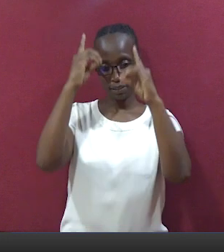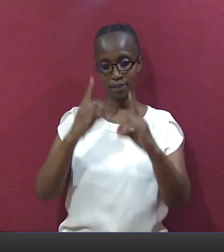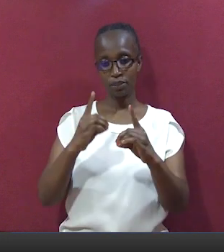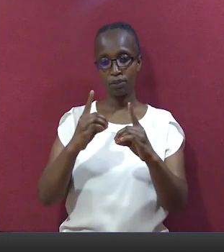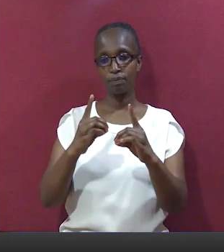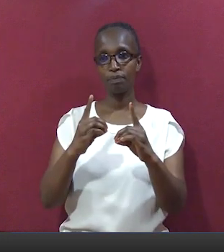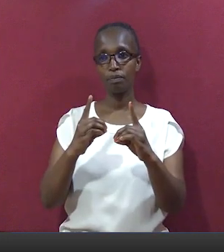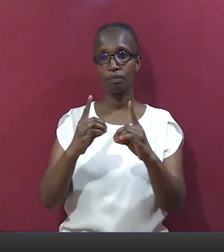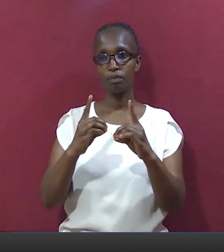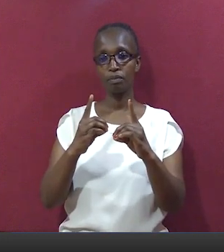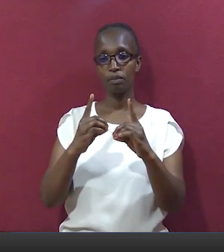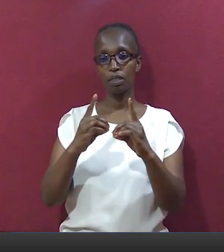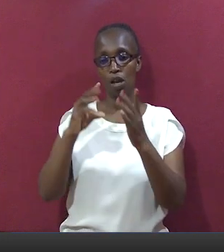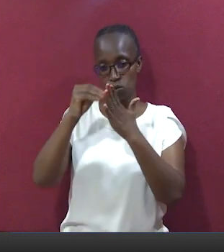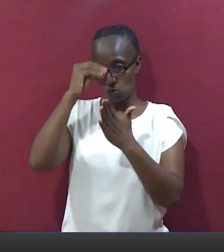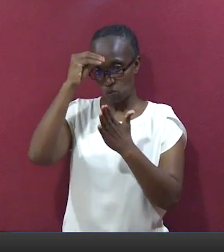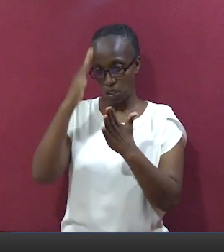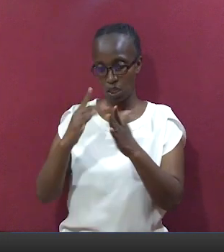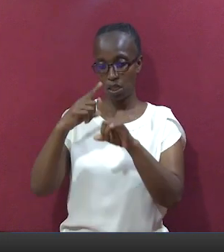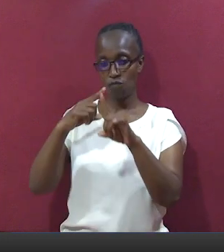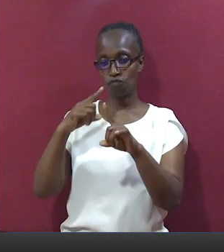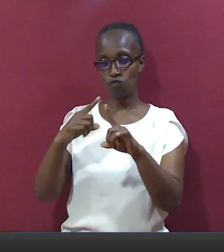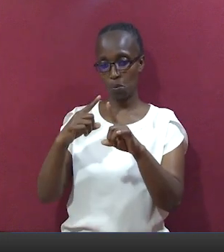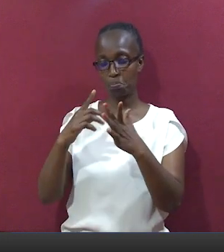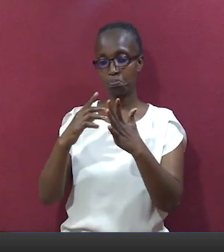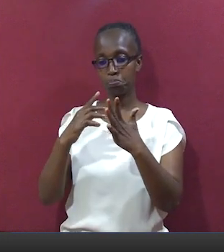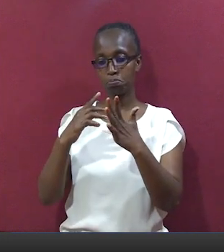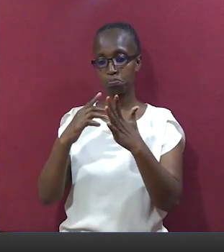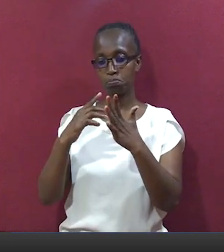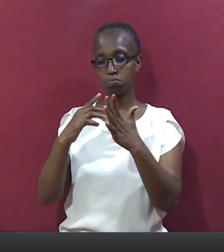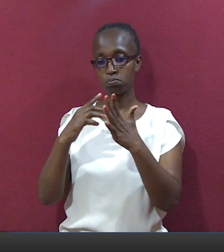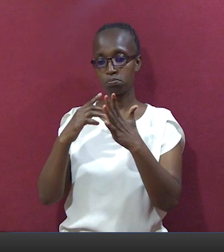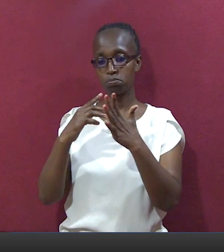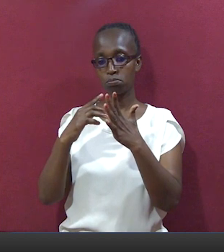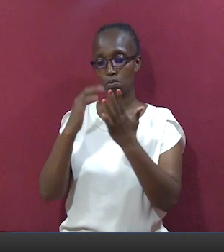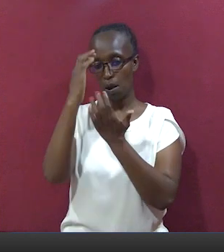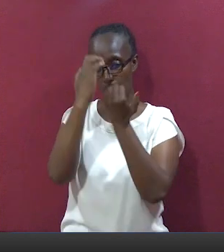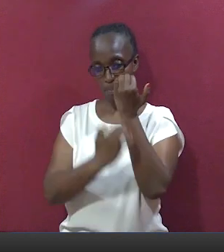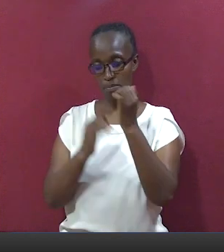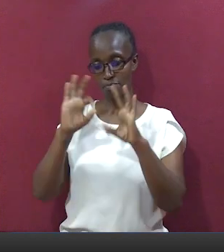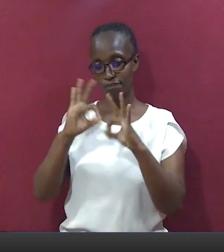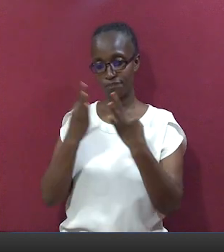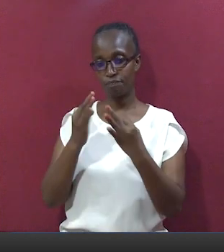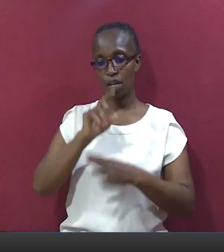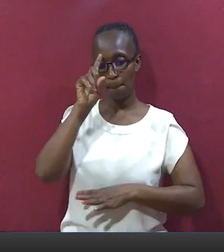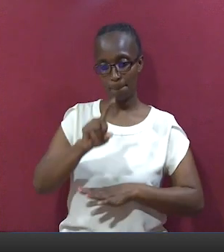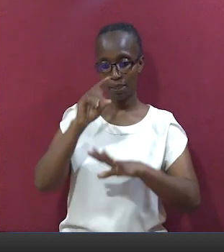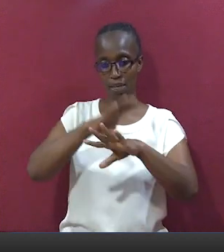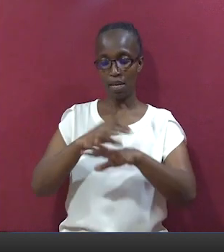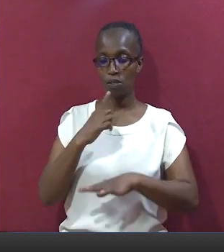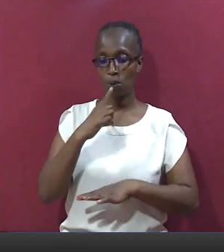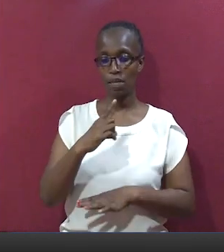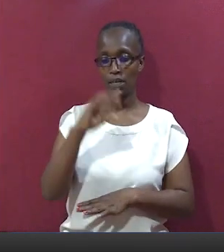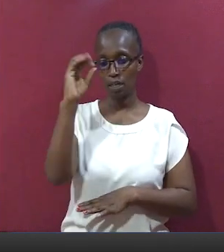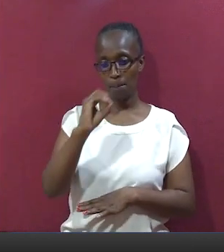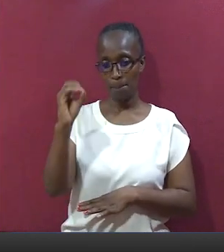decision that students from vulnerable families must get